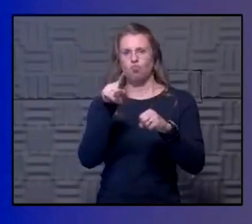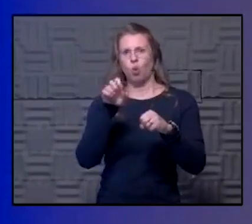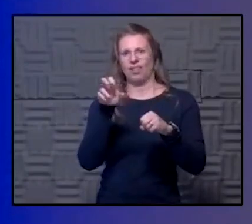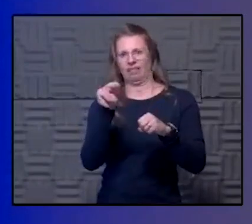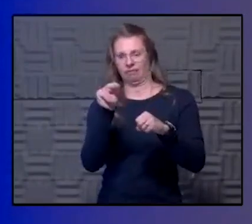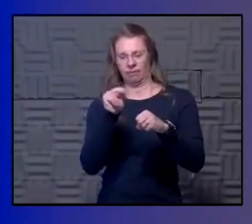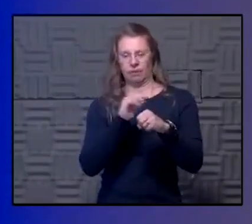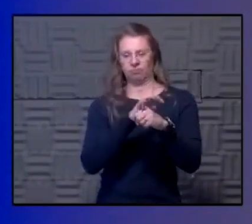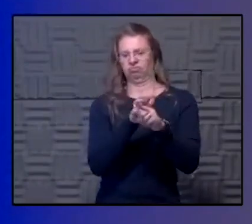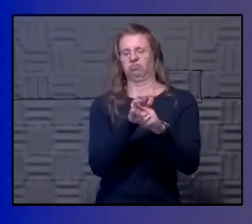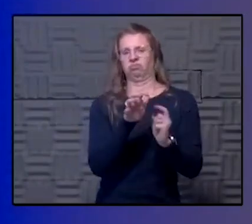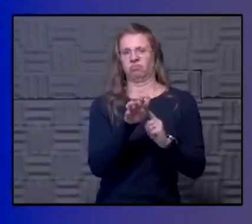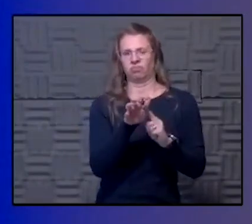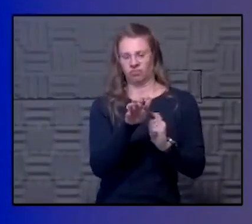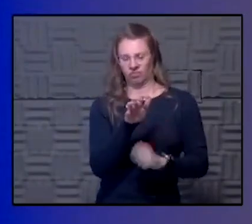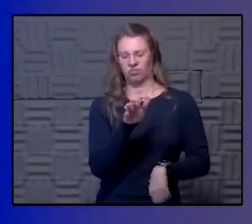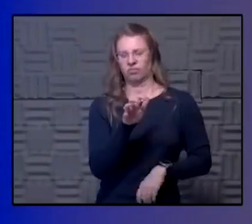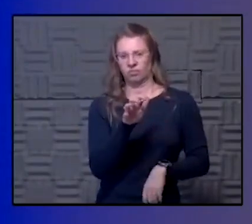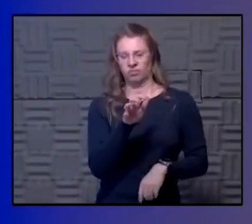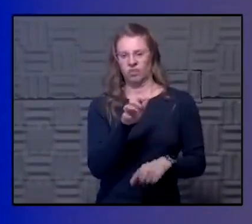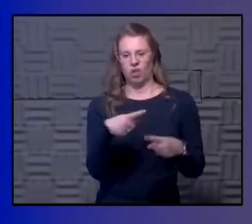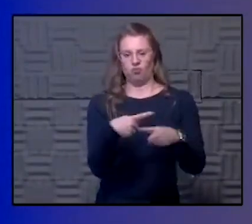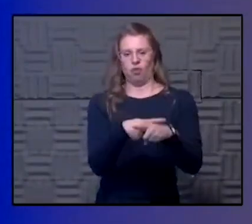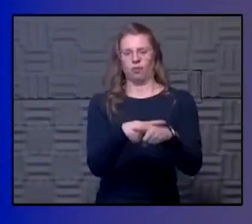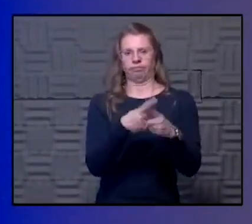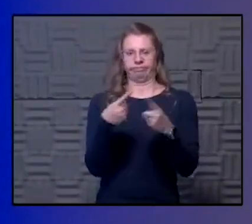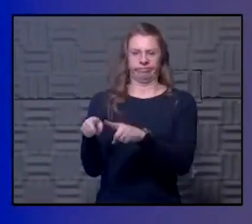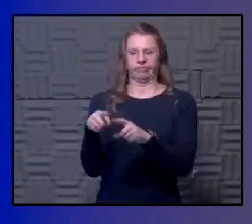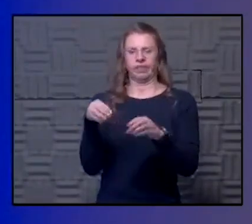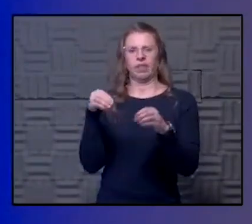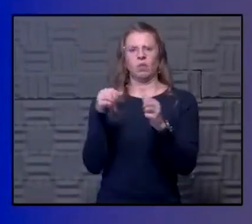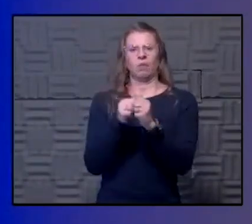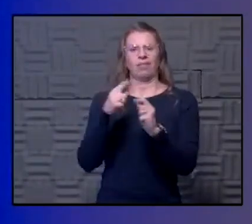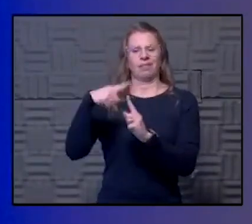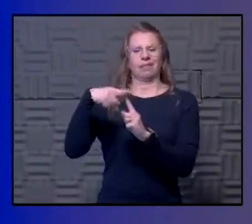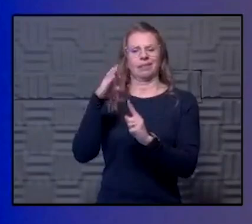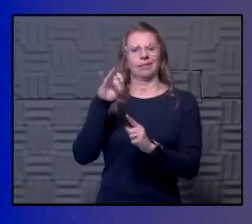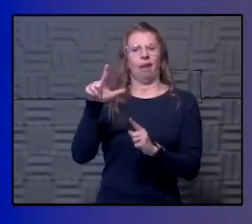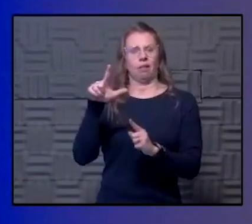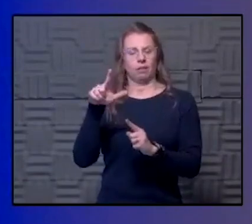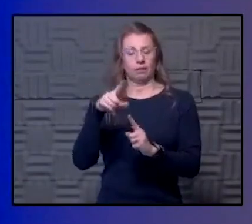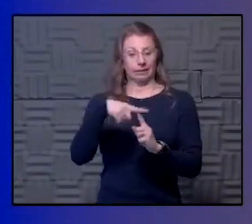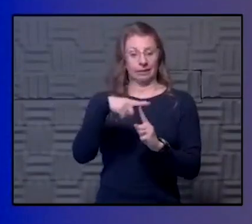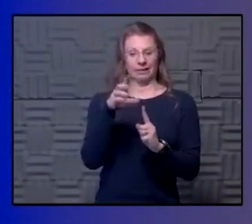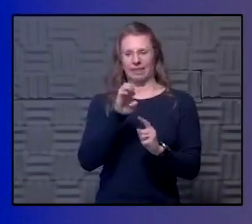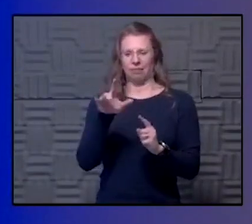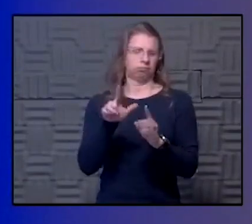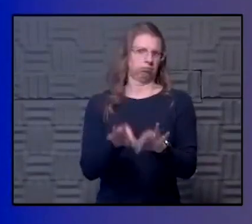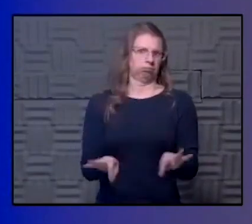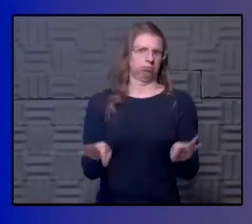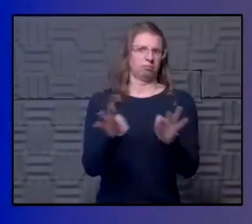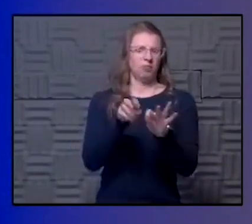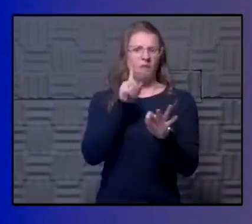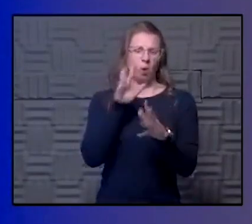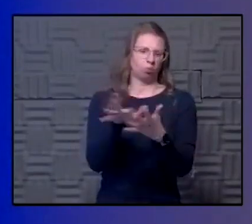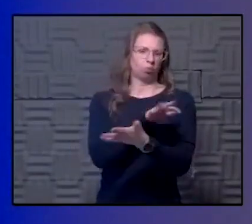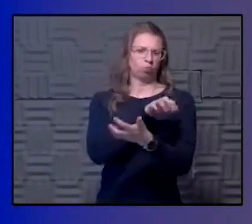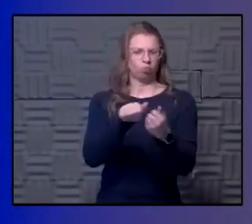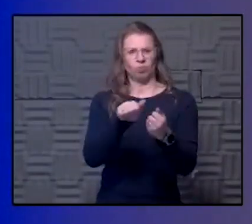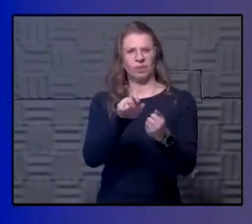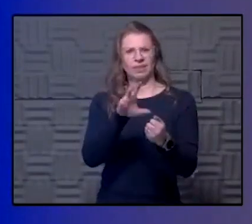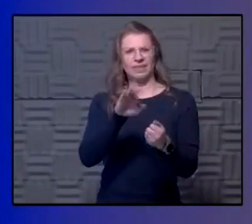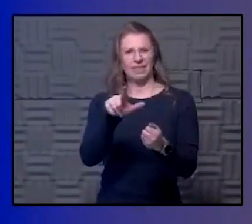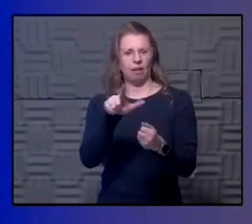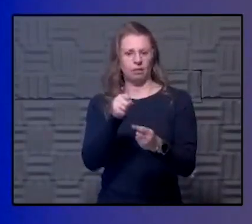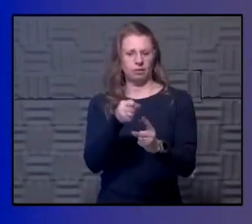cause pretty good cross-reactivity in those T cell responses as well, because the T cells are extremely important for destroying the